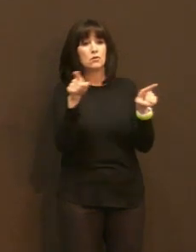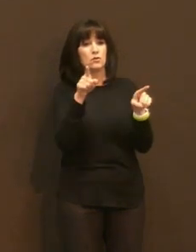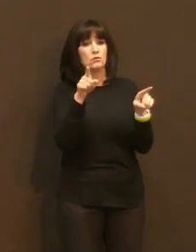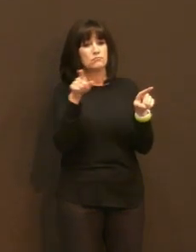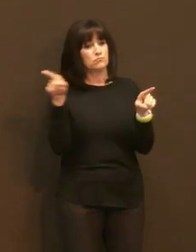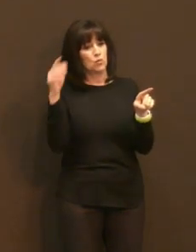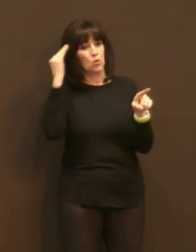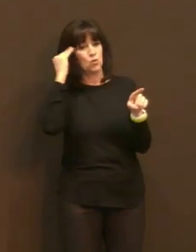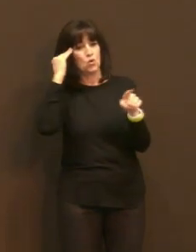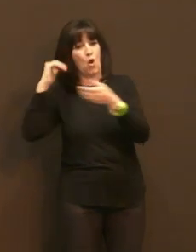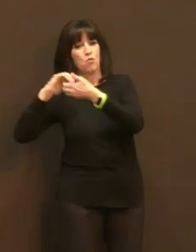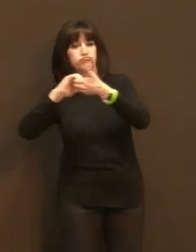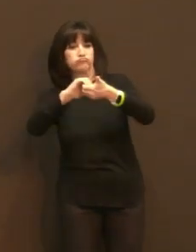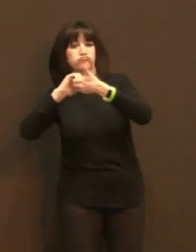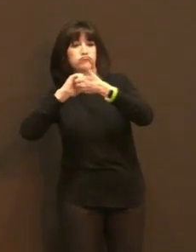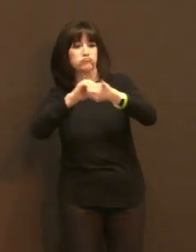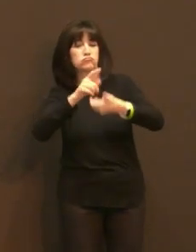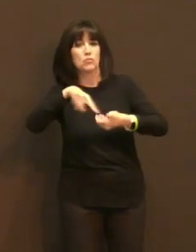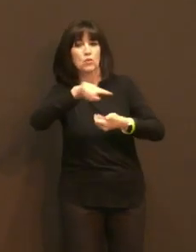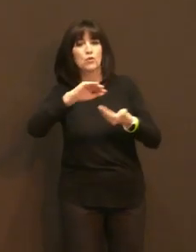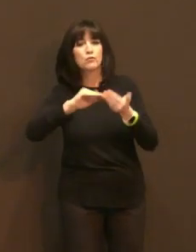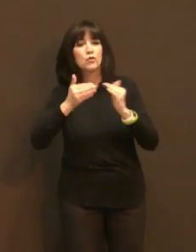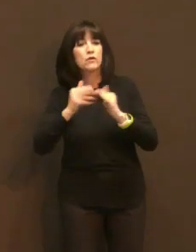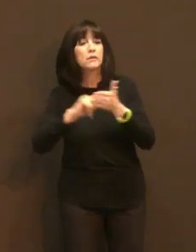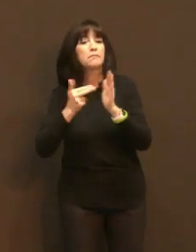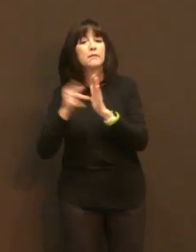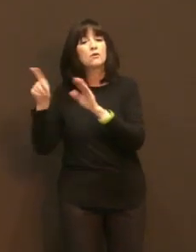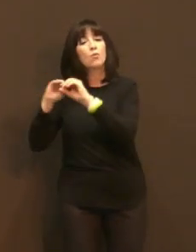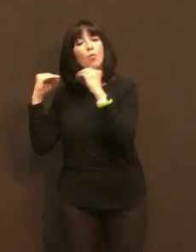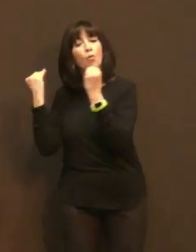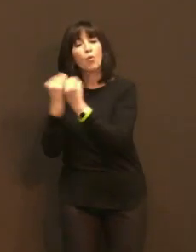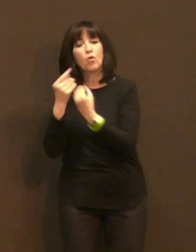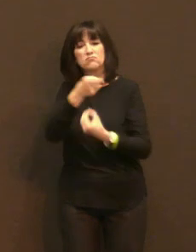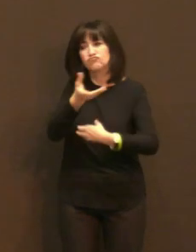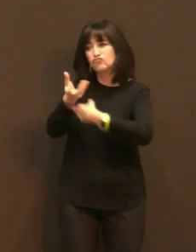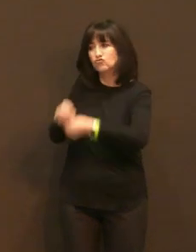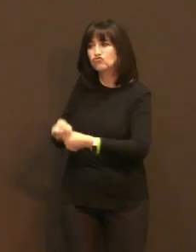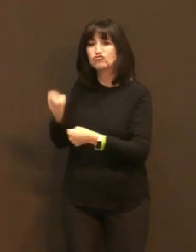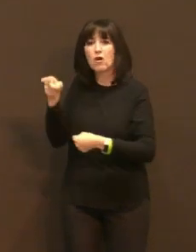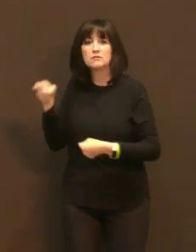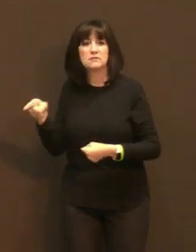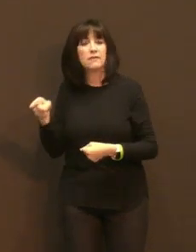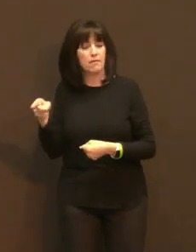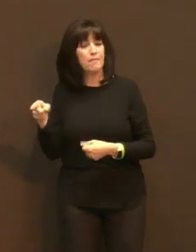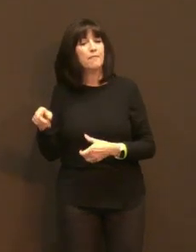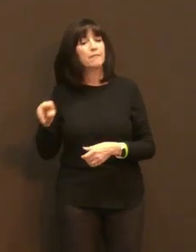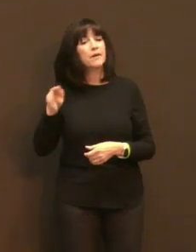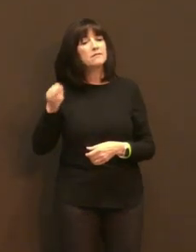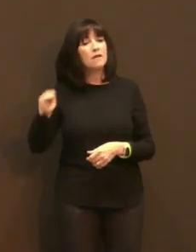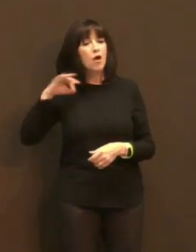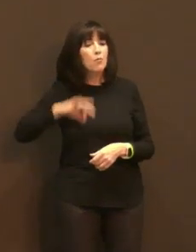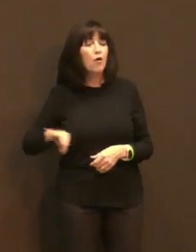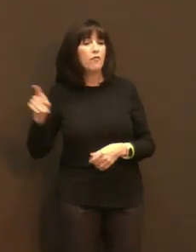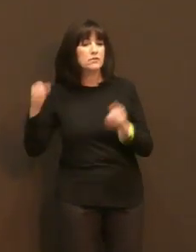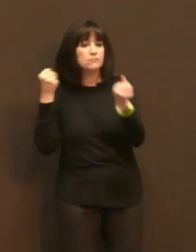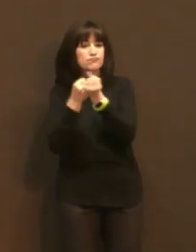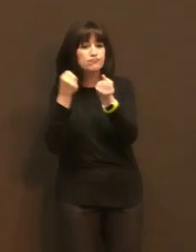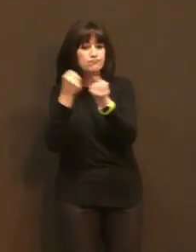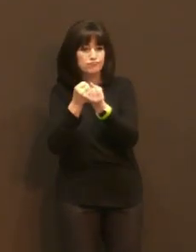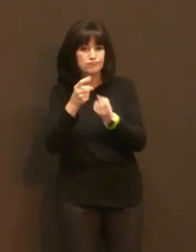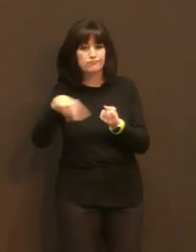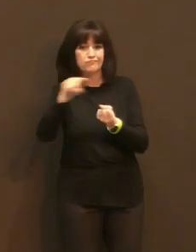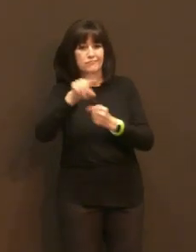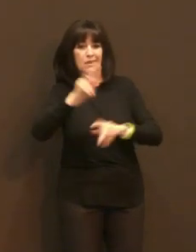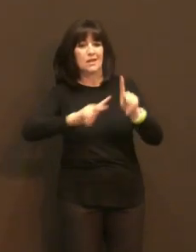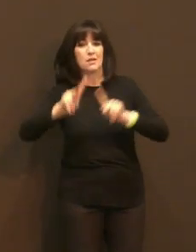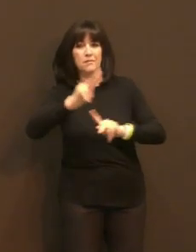the community, who are trusted by the community, that can really lead the effort in helping to support individuals in